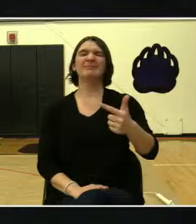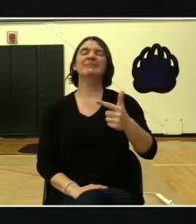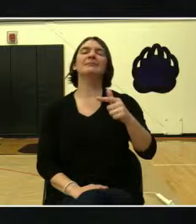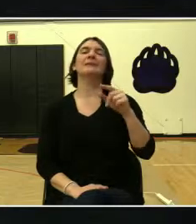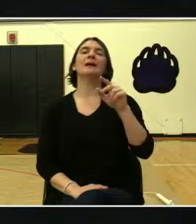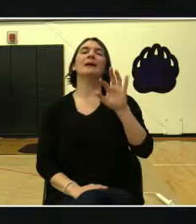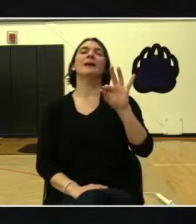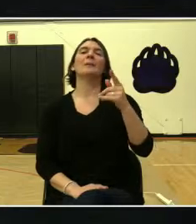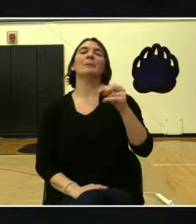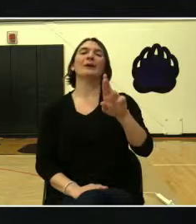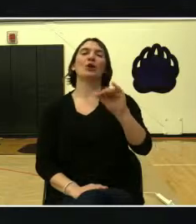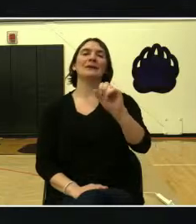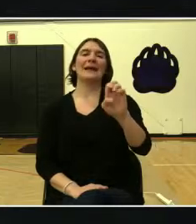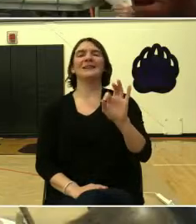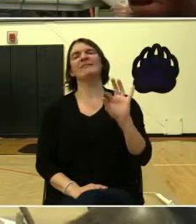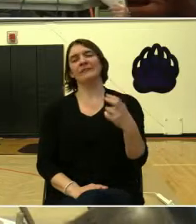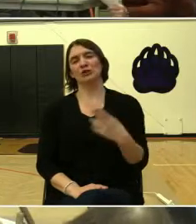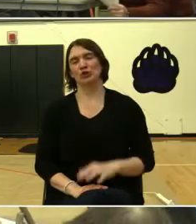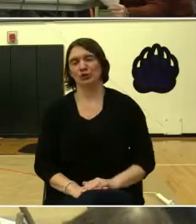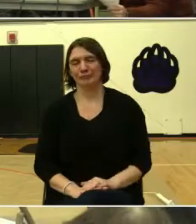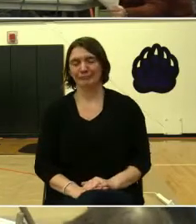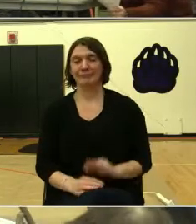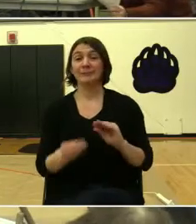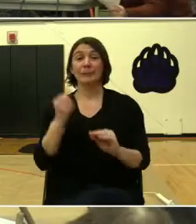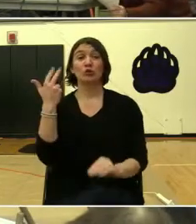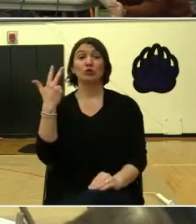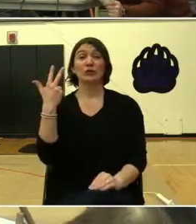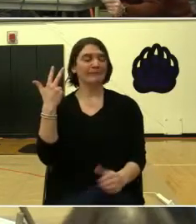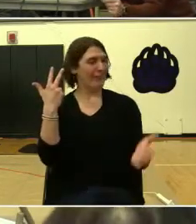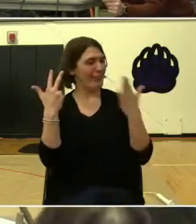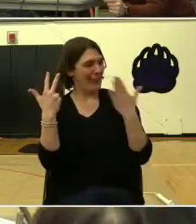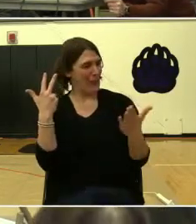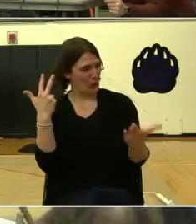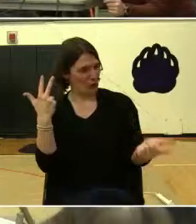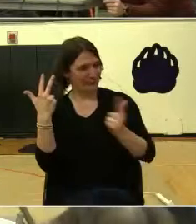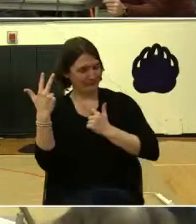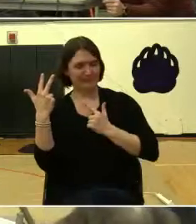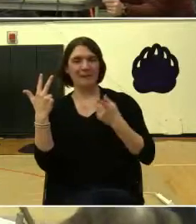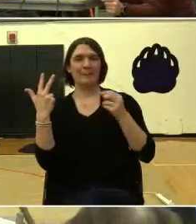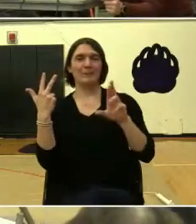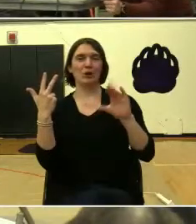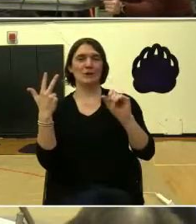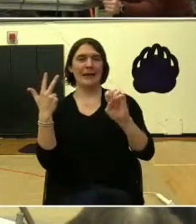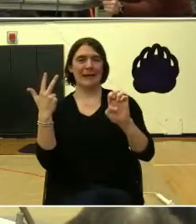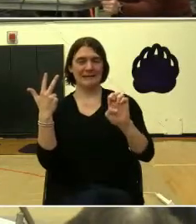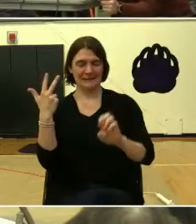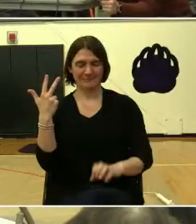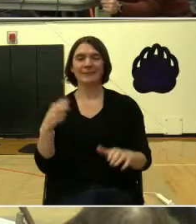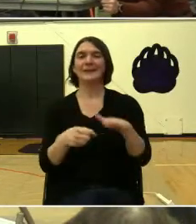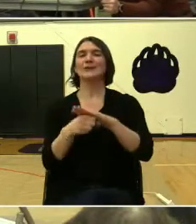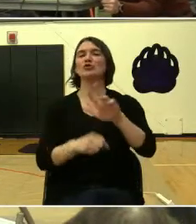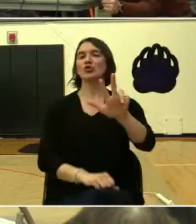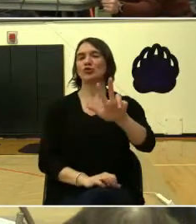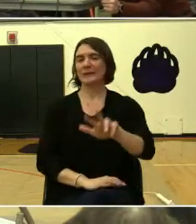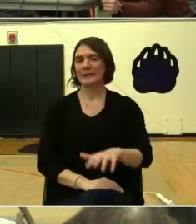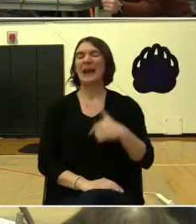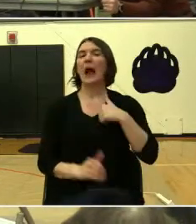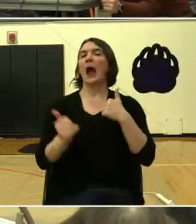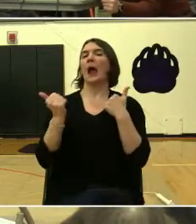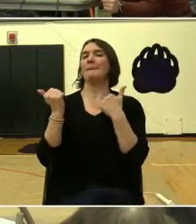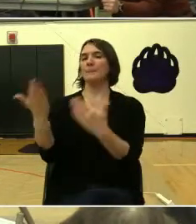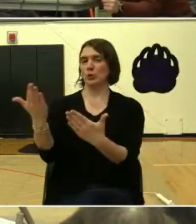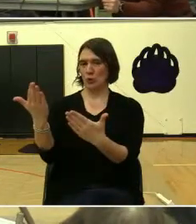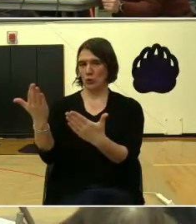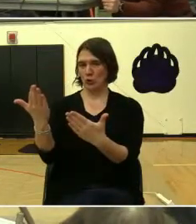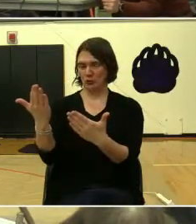Case for article three thank you Peter case District 3 I move